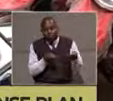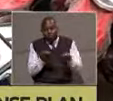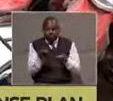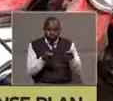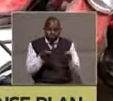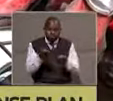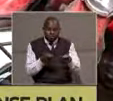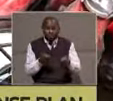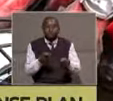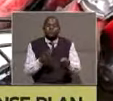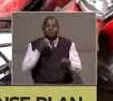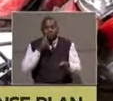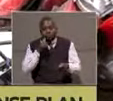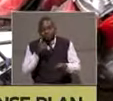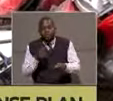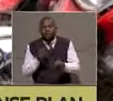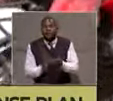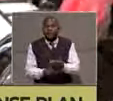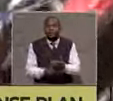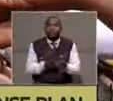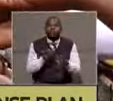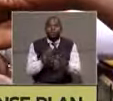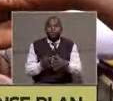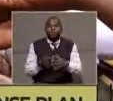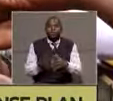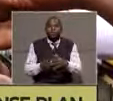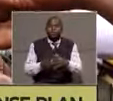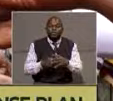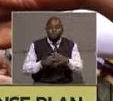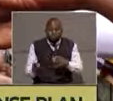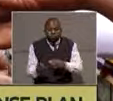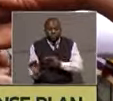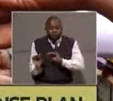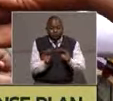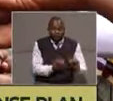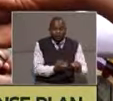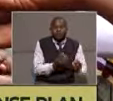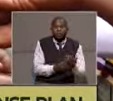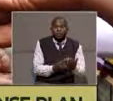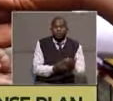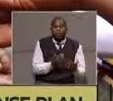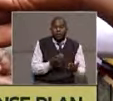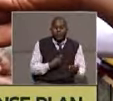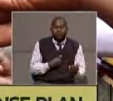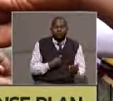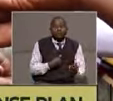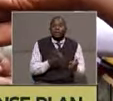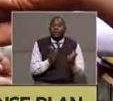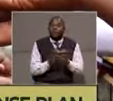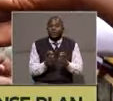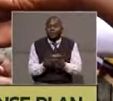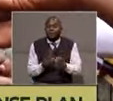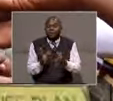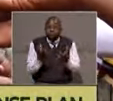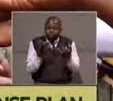to time, we get people sneaking into Uganda and leaving us with contacts that we have